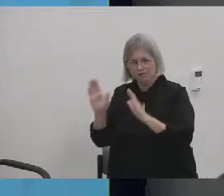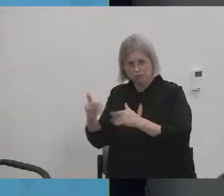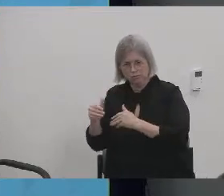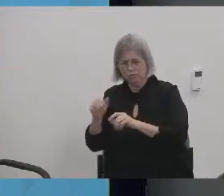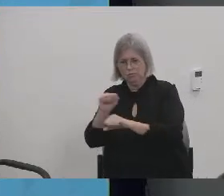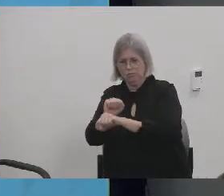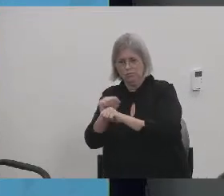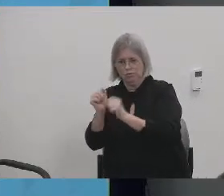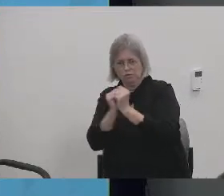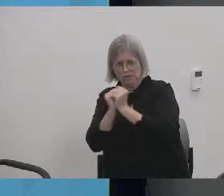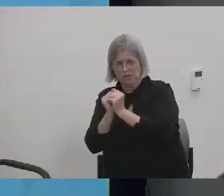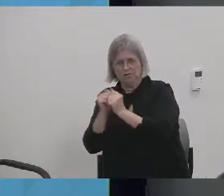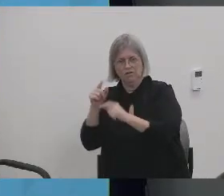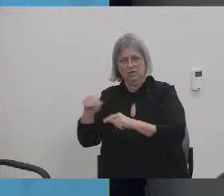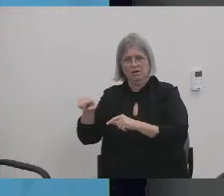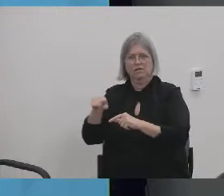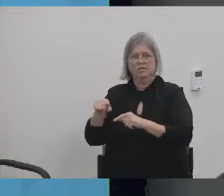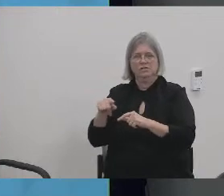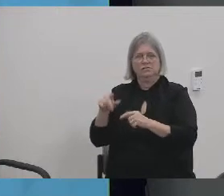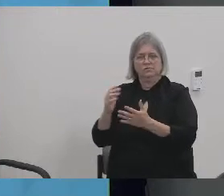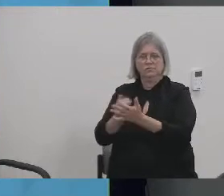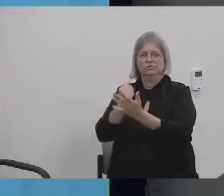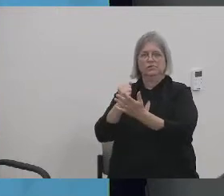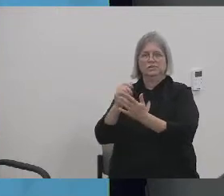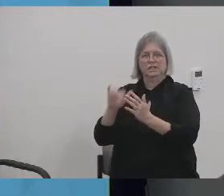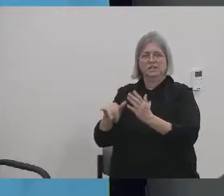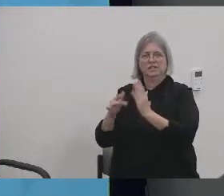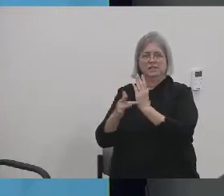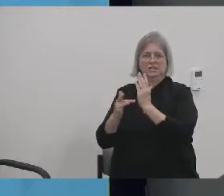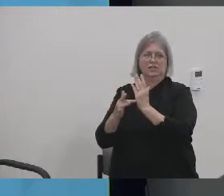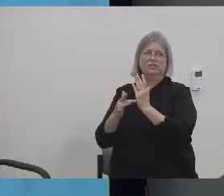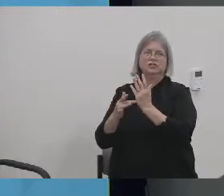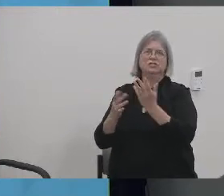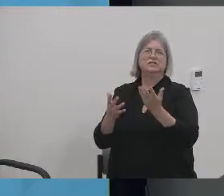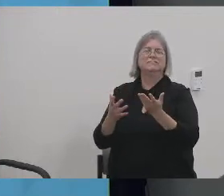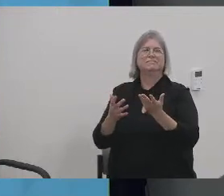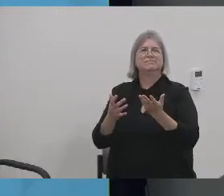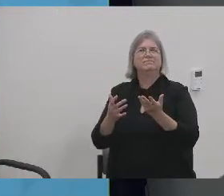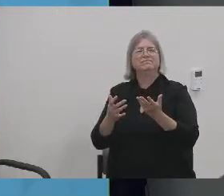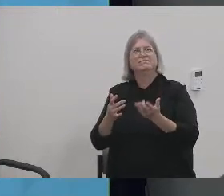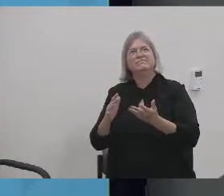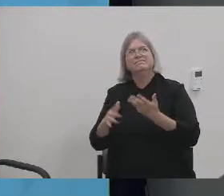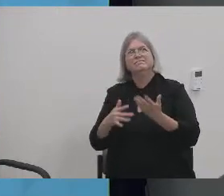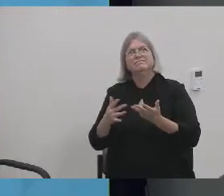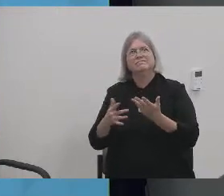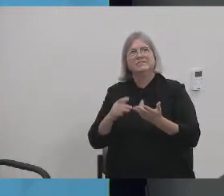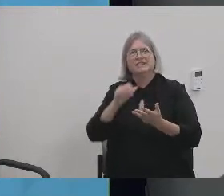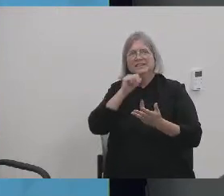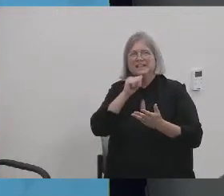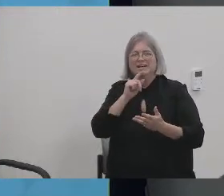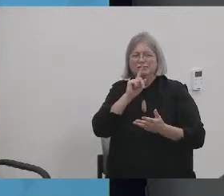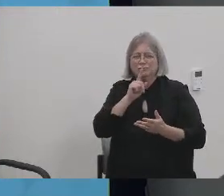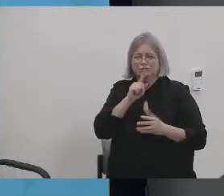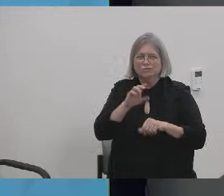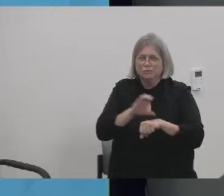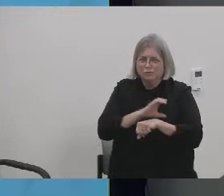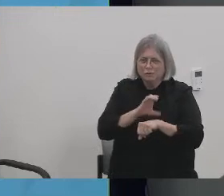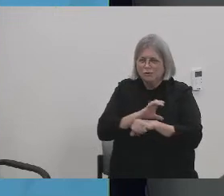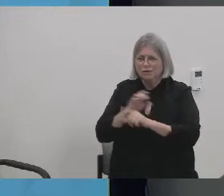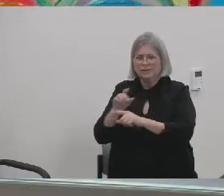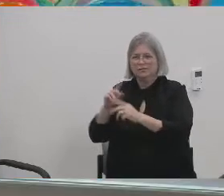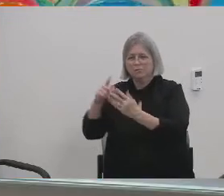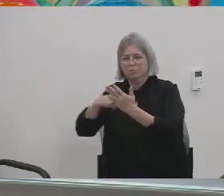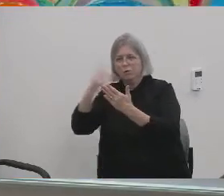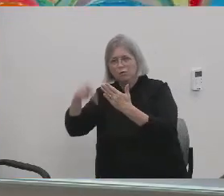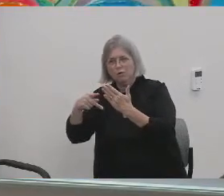them to utilize the technology. And it's not that it's technology. I don't want you to think it's not a computer thing. It's a